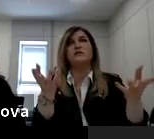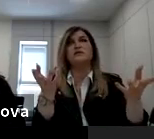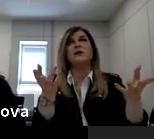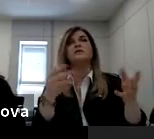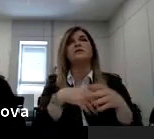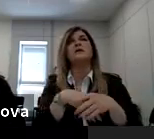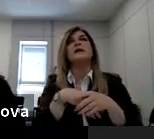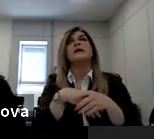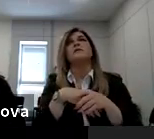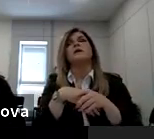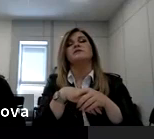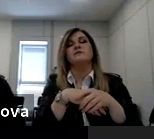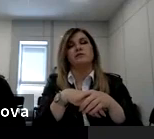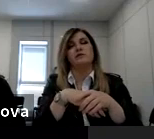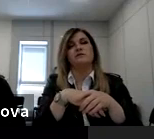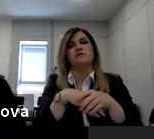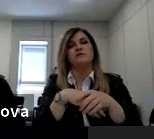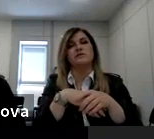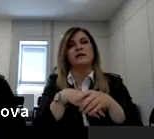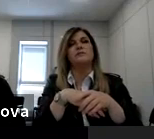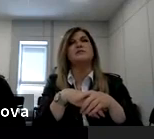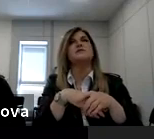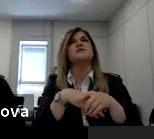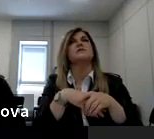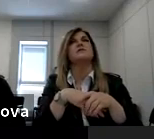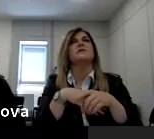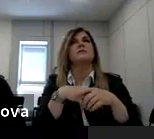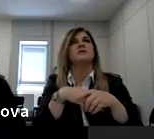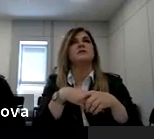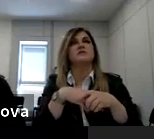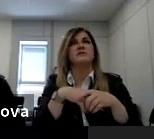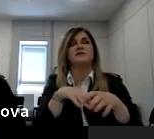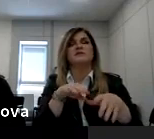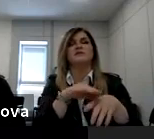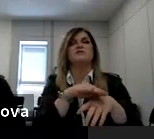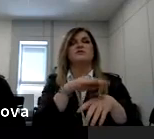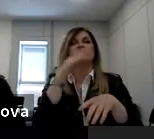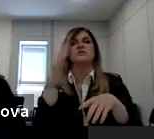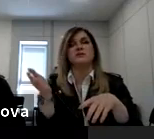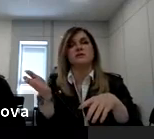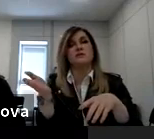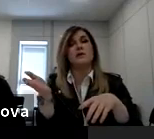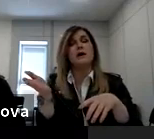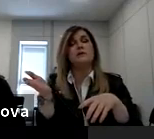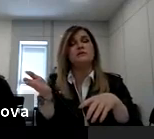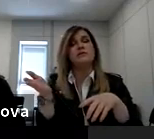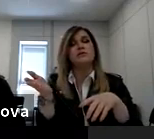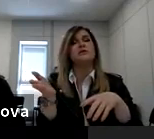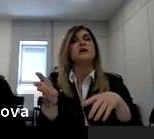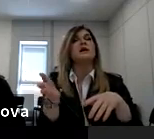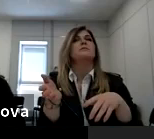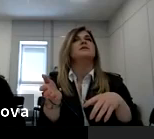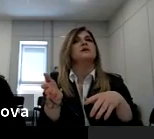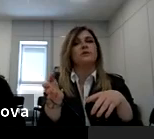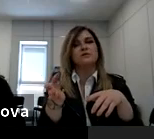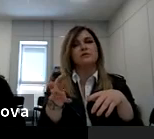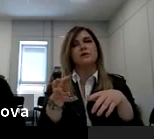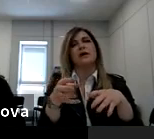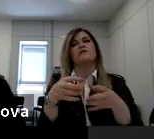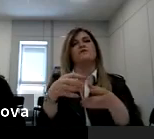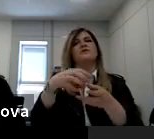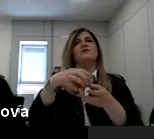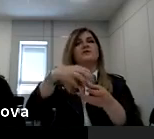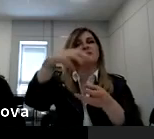be surface mounted. We have different diffuser types, so on the pictures previously you saw just the round version, but we